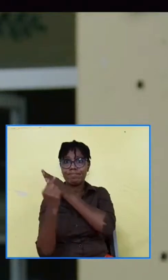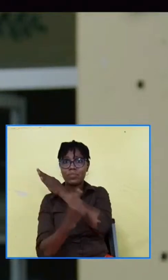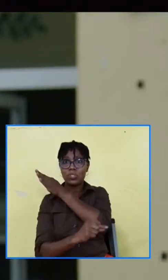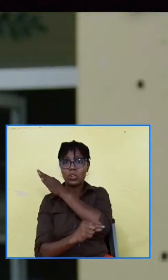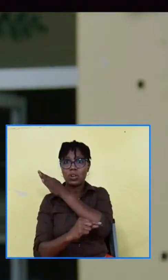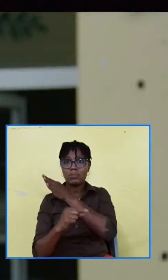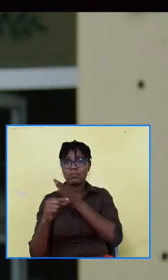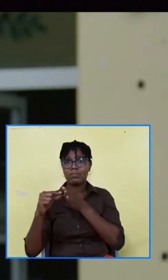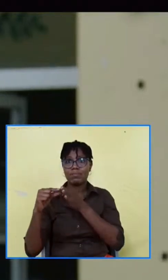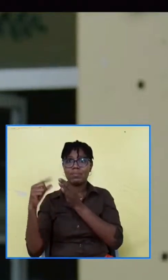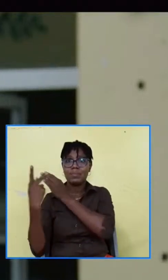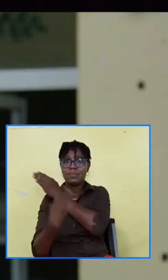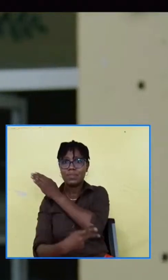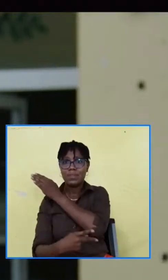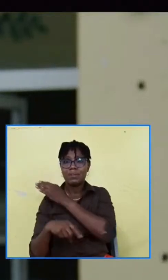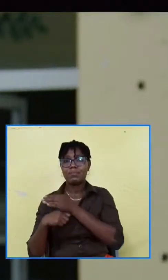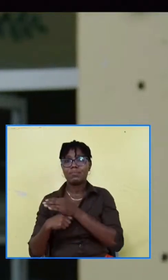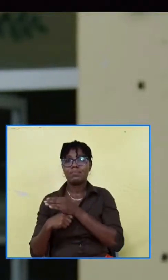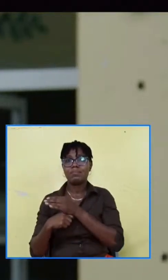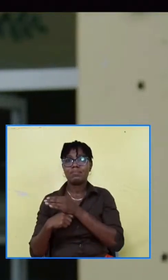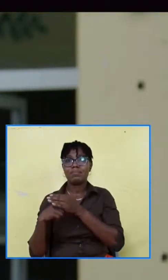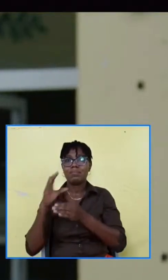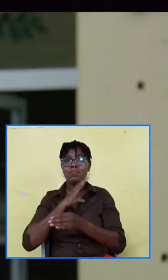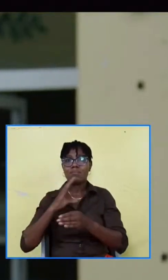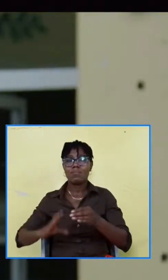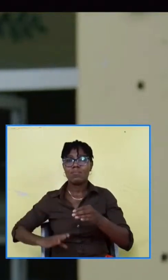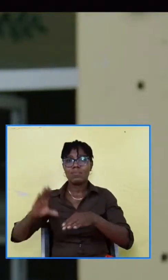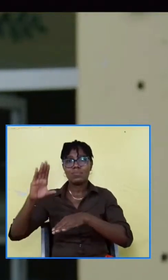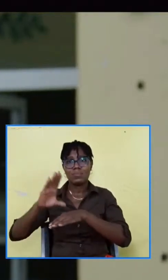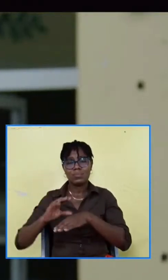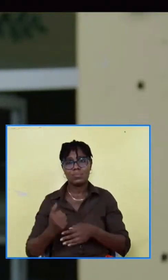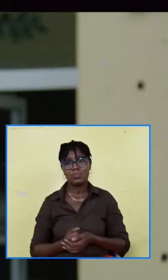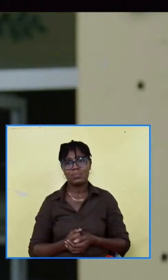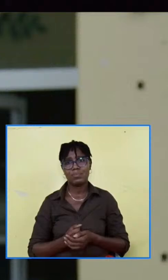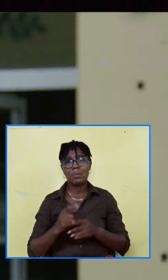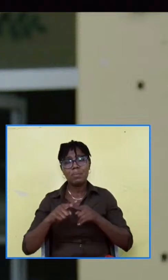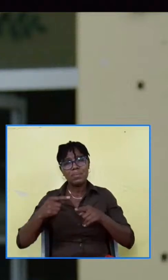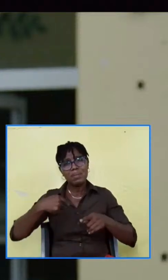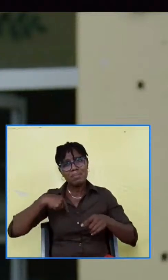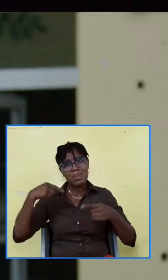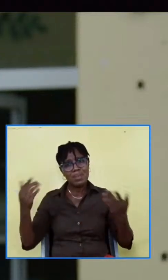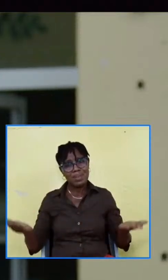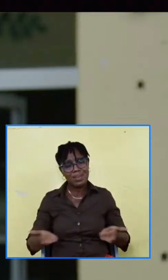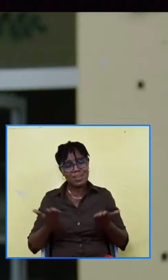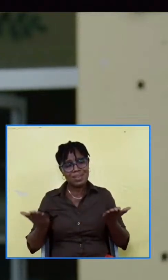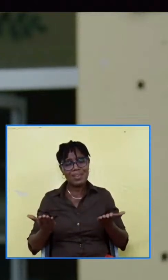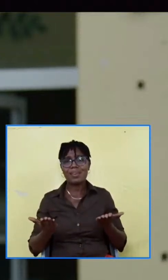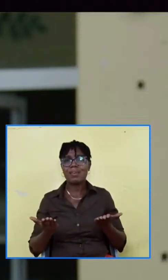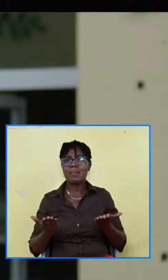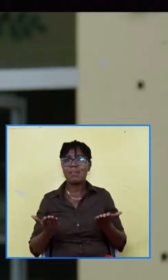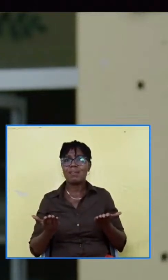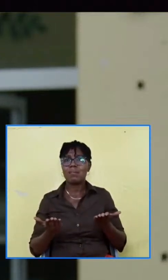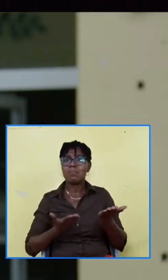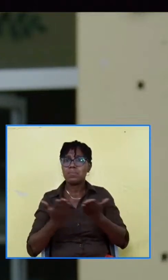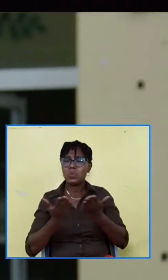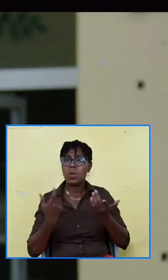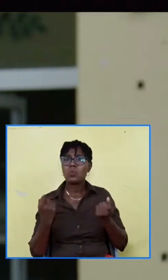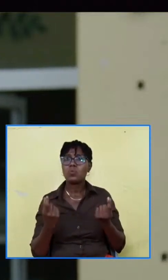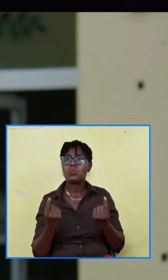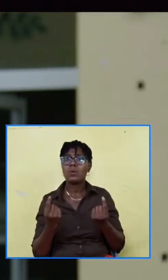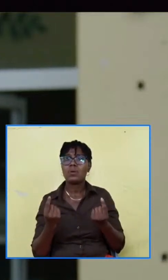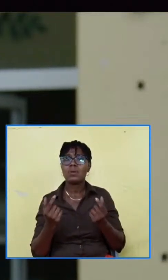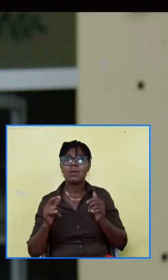Christchurch. But most of the services that I have to perform as a Philippine, I have to go in Oistins or in